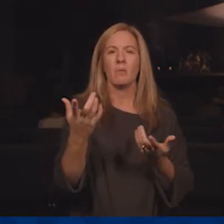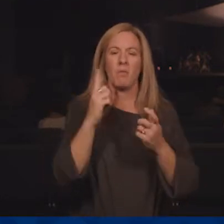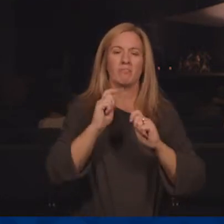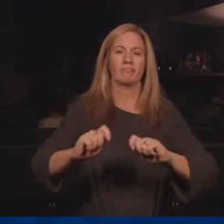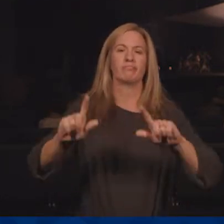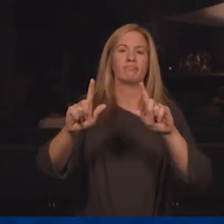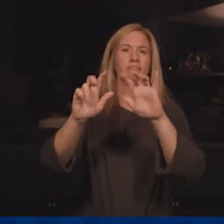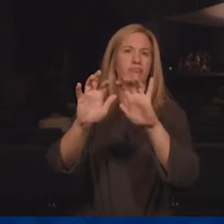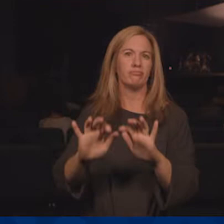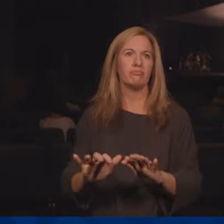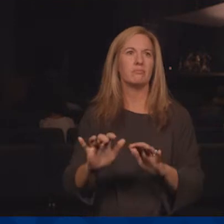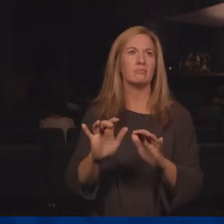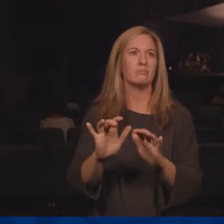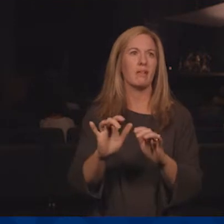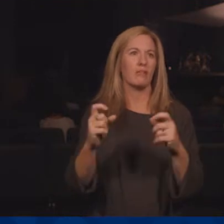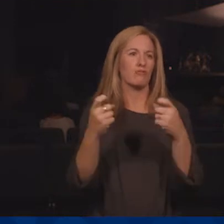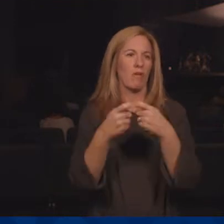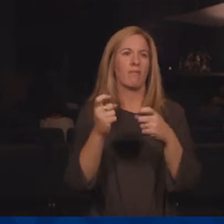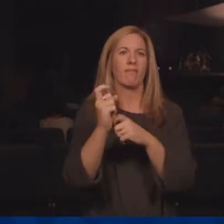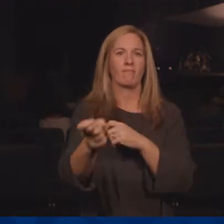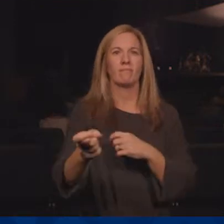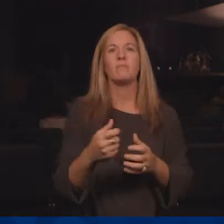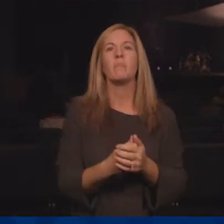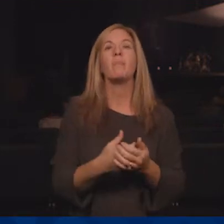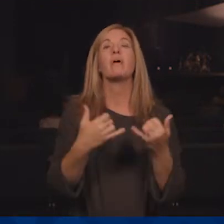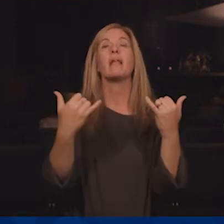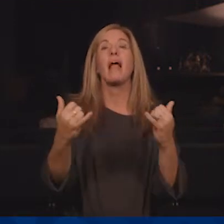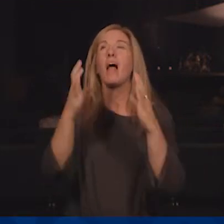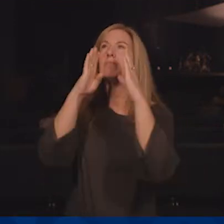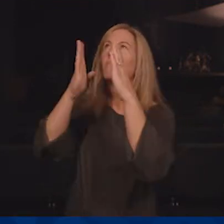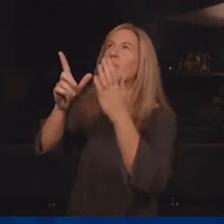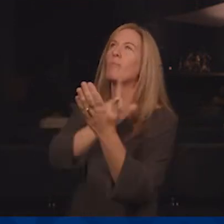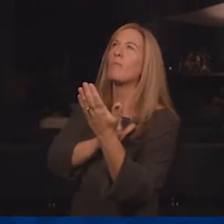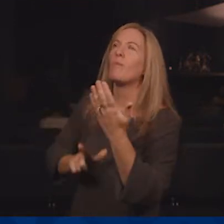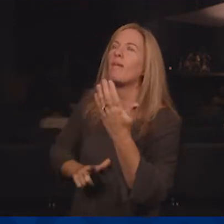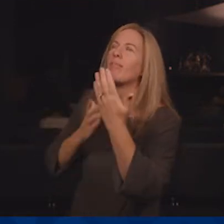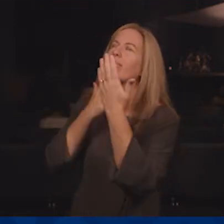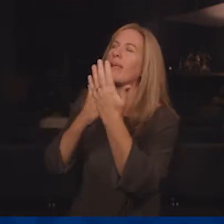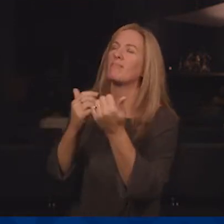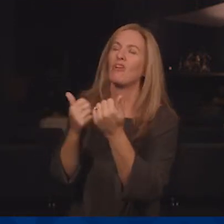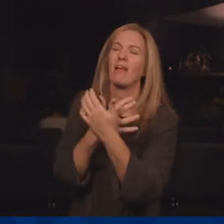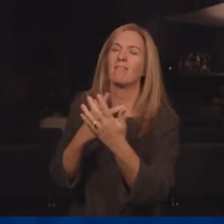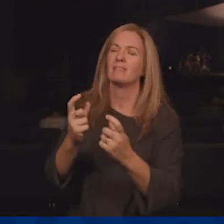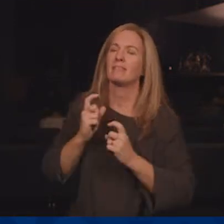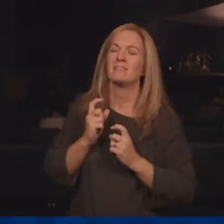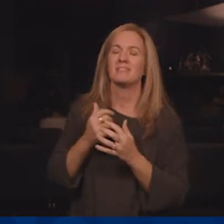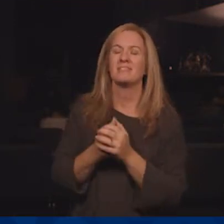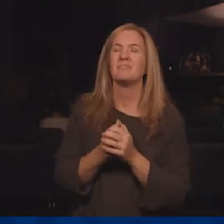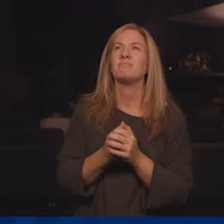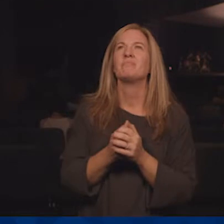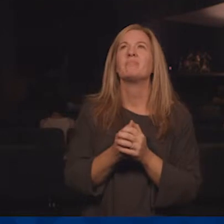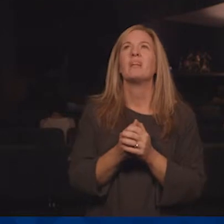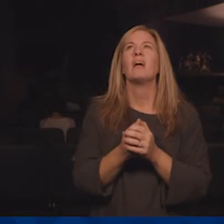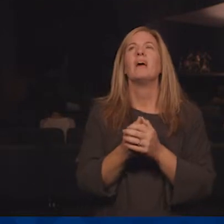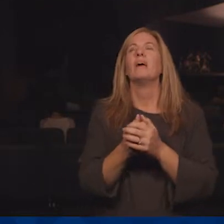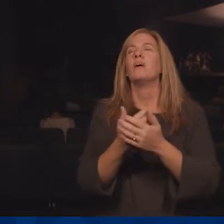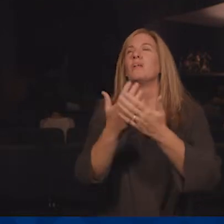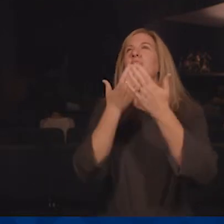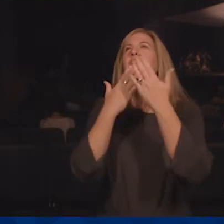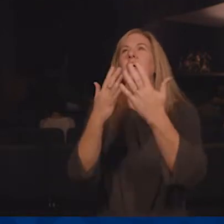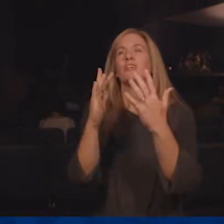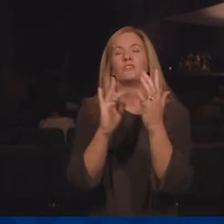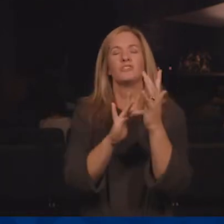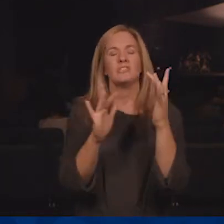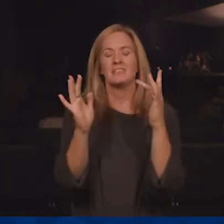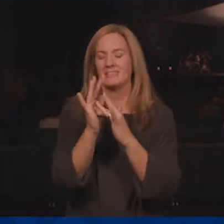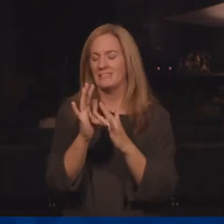and just, again, give gratitude to the Lord for all he has given us. Say thank you, Jesus. Thank you,